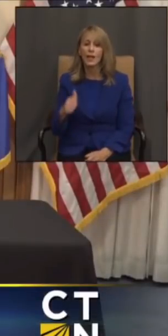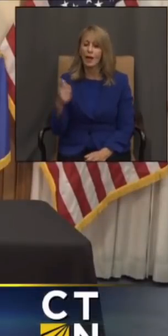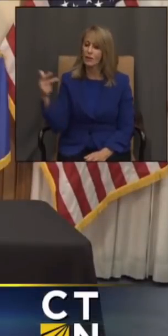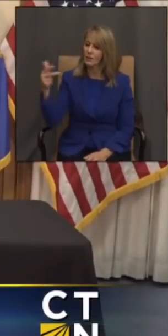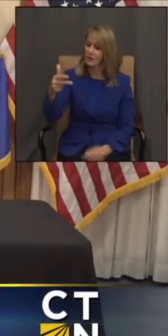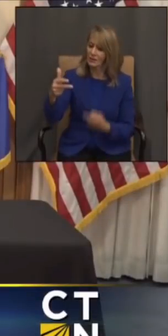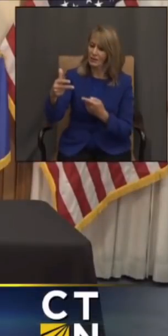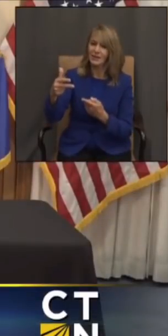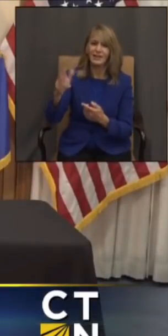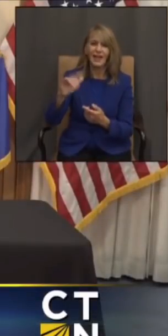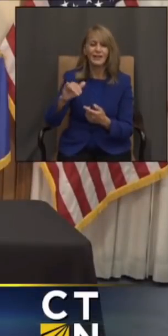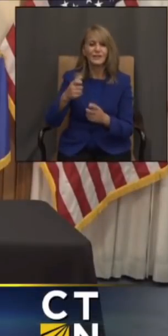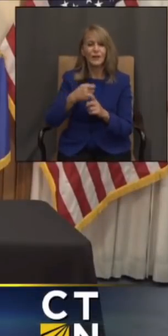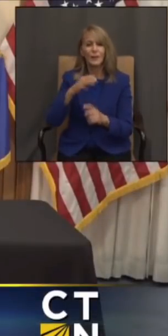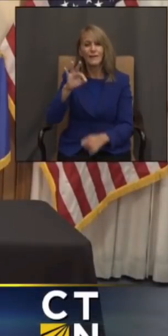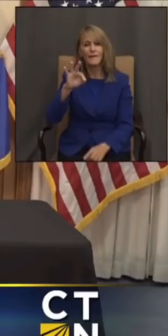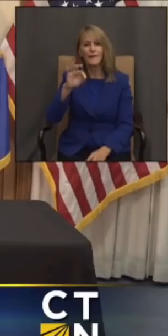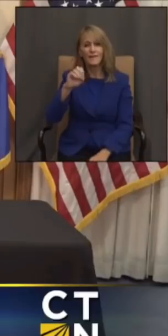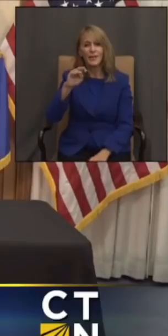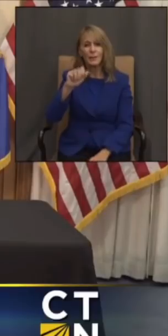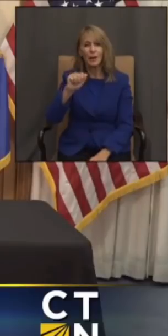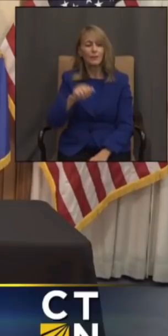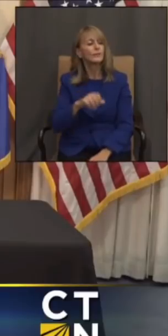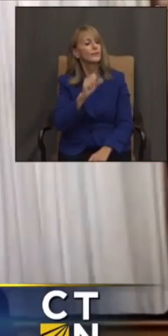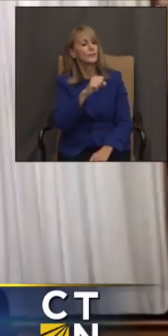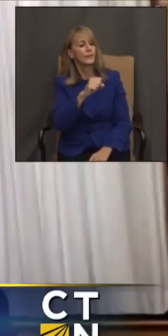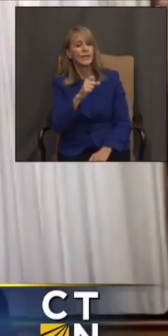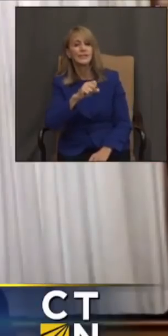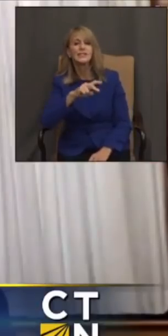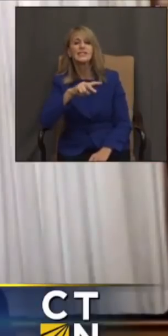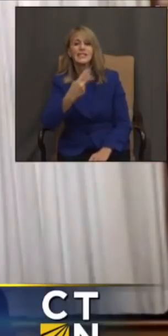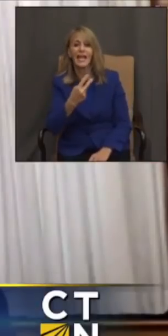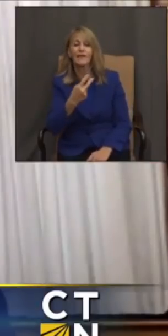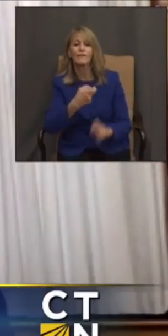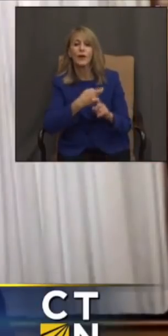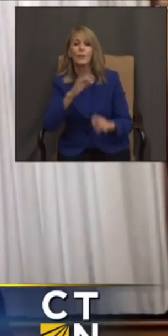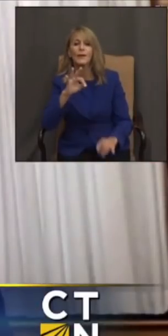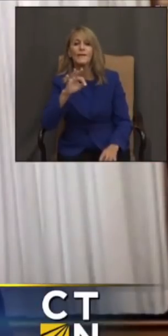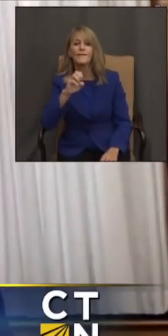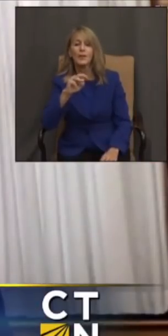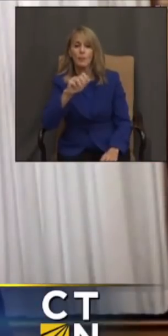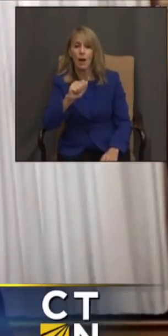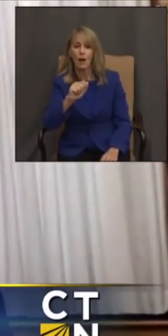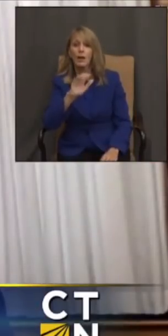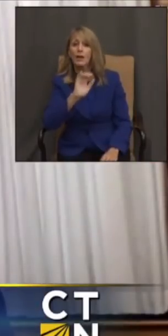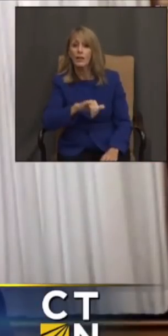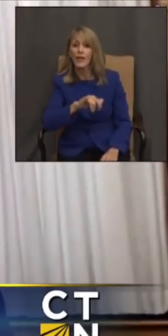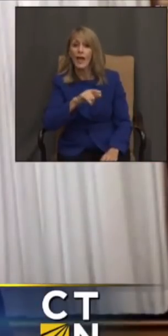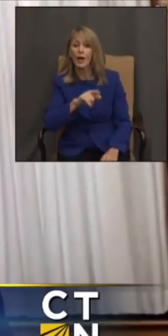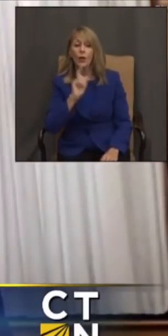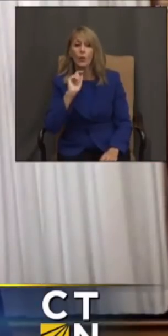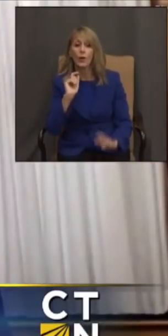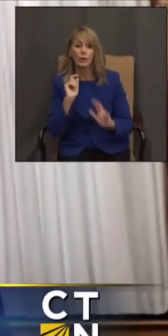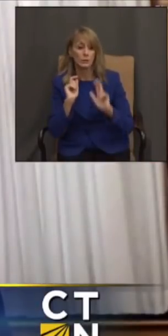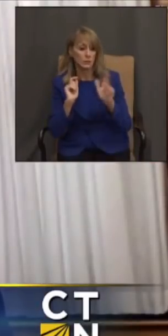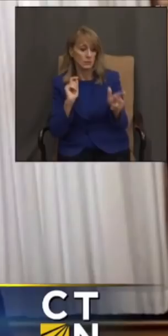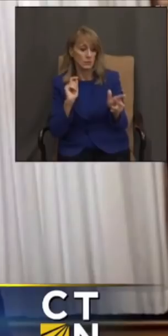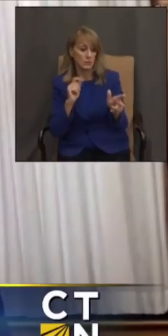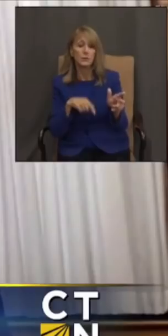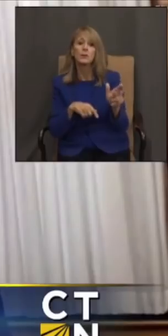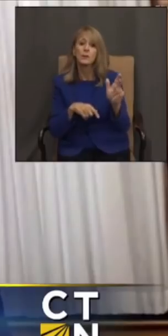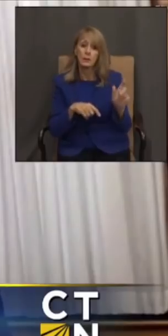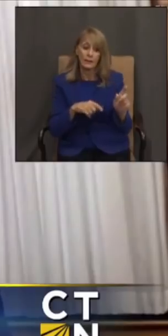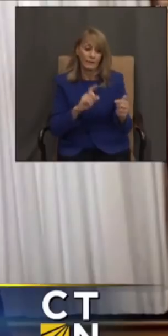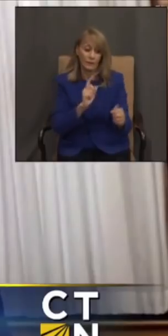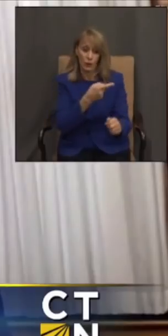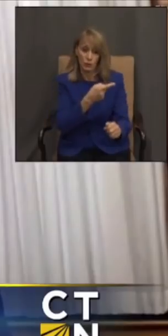unit? Okay. That's correct. It's a second FEMA unit, which, as the governor said, is going to essentially shadow the itinerary of the